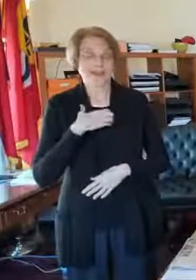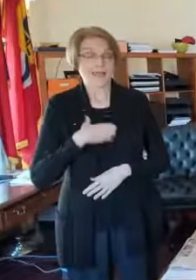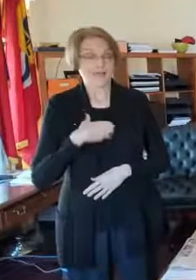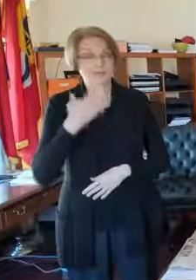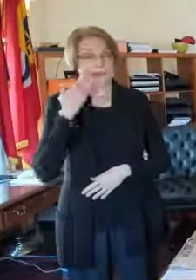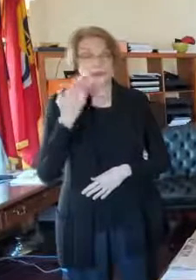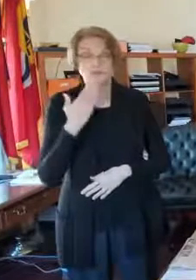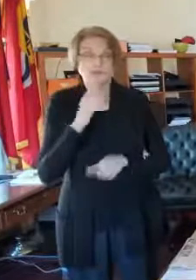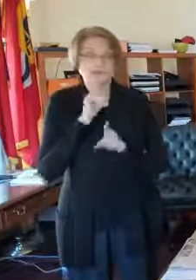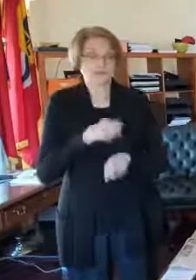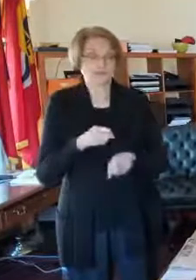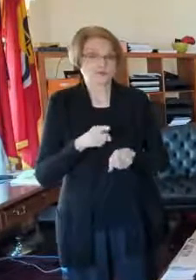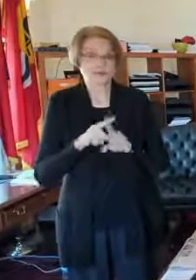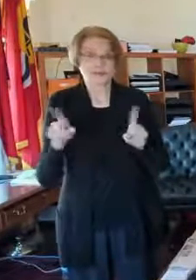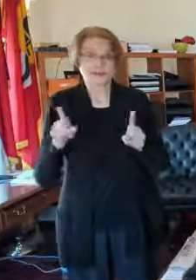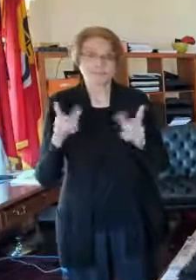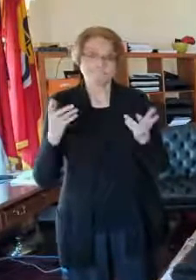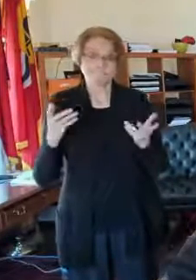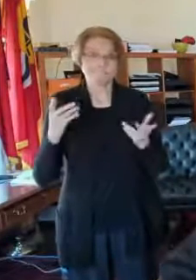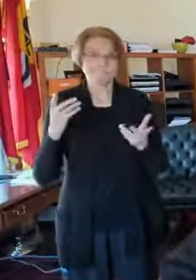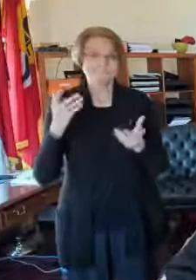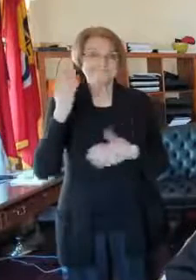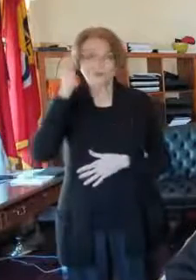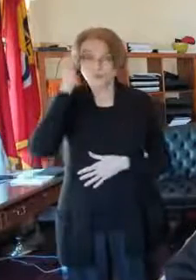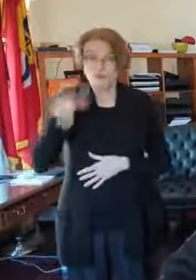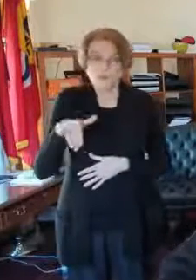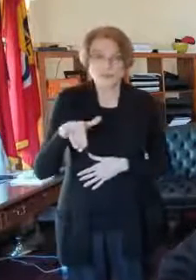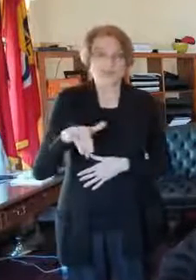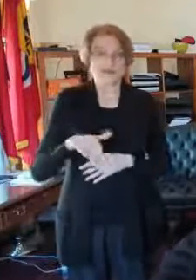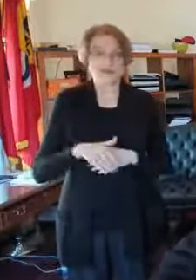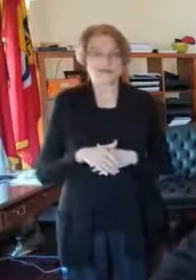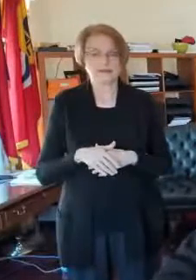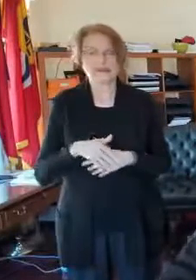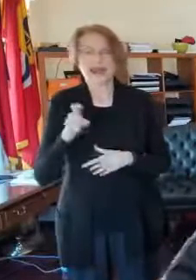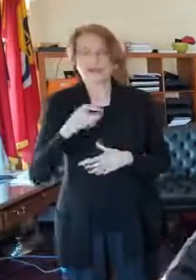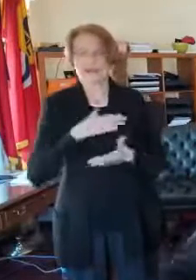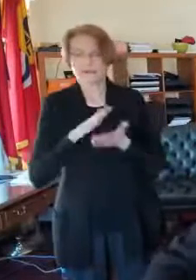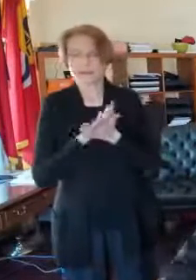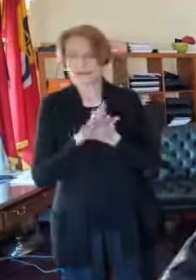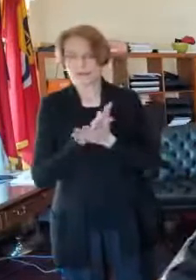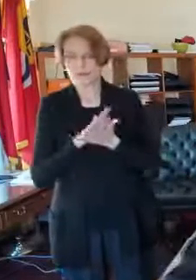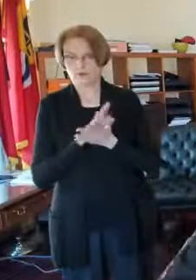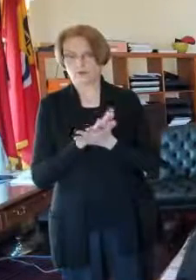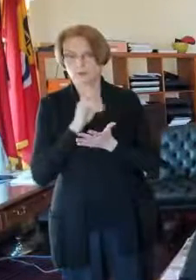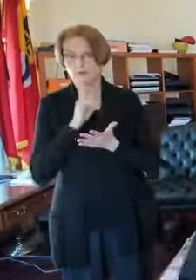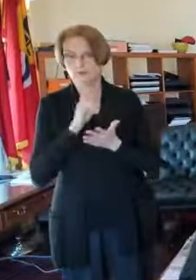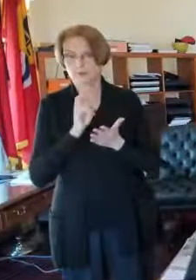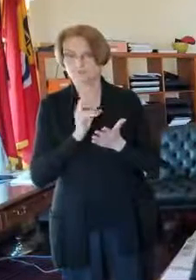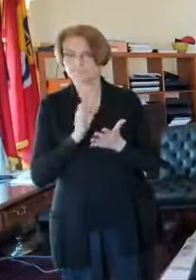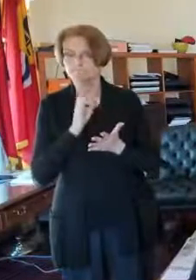But as you know, I'm gonna get my papers out here so I don't mess this up. But